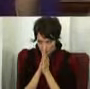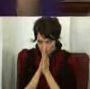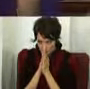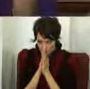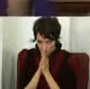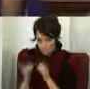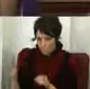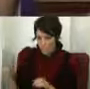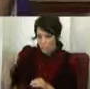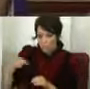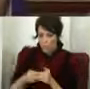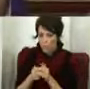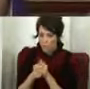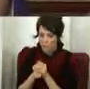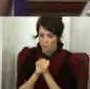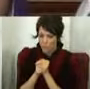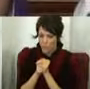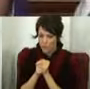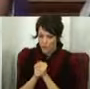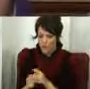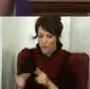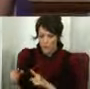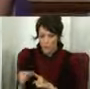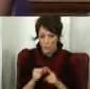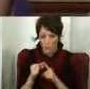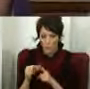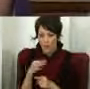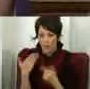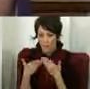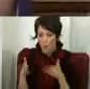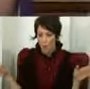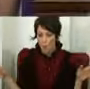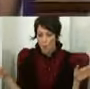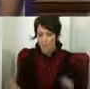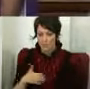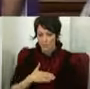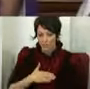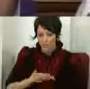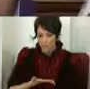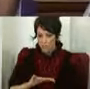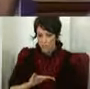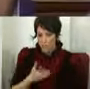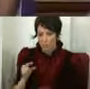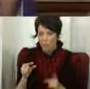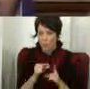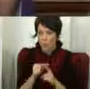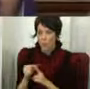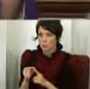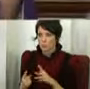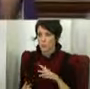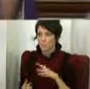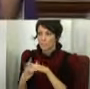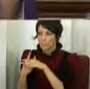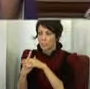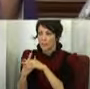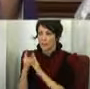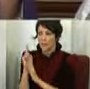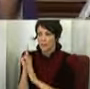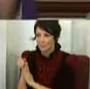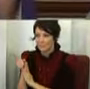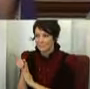Please join with me in the words of the open confession, which will appear on our screen in just a moment or so.